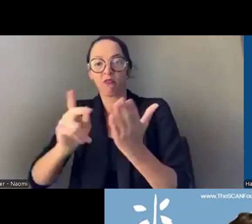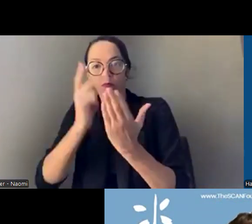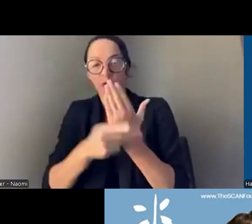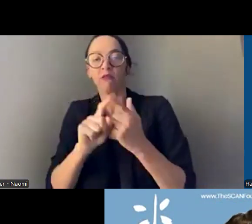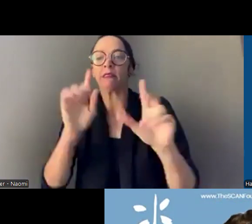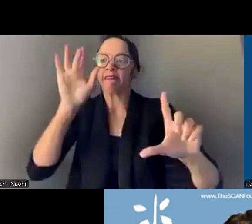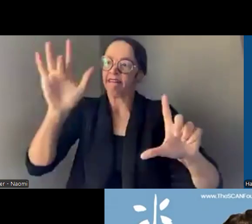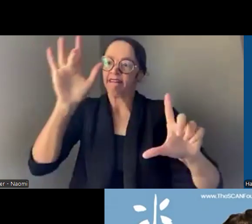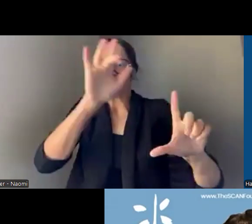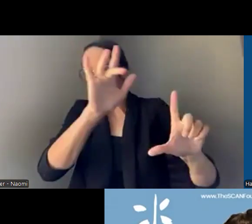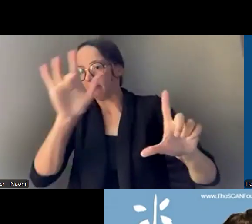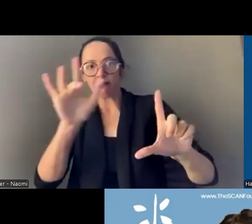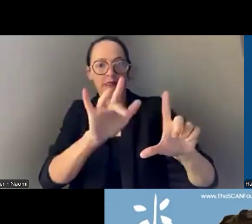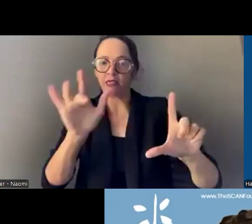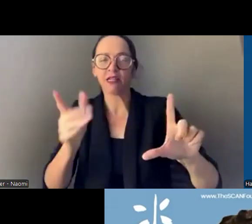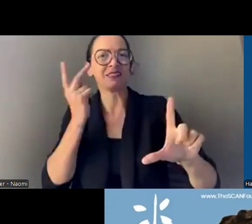thank you guys for doing such great work.